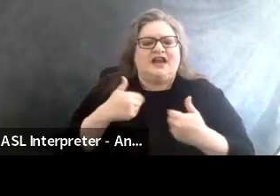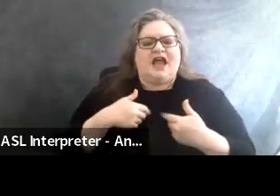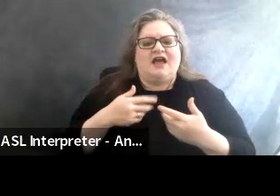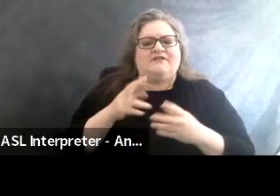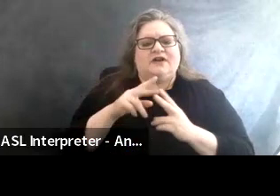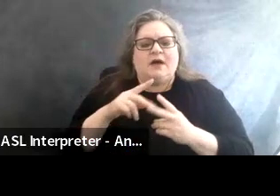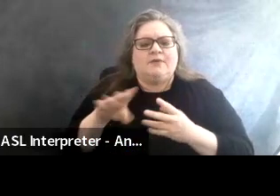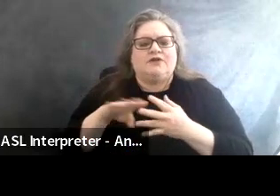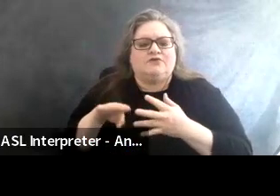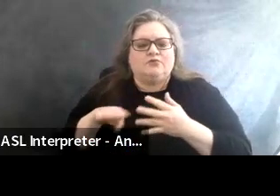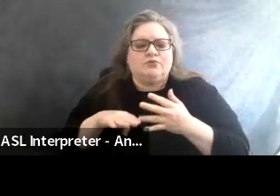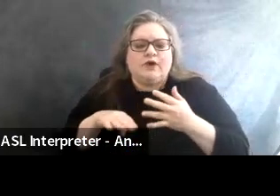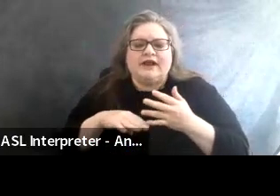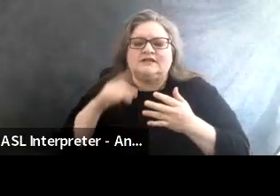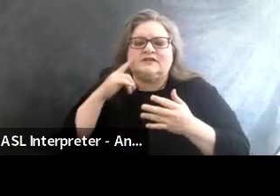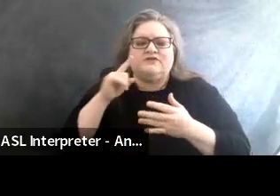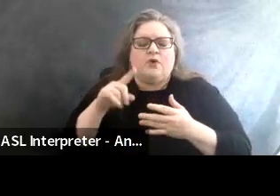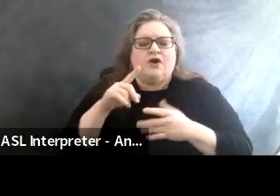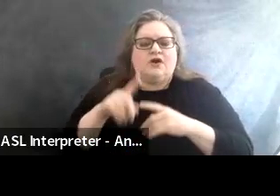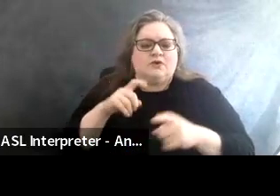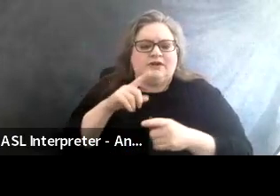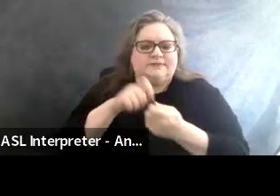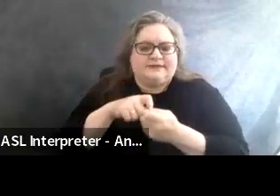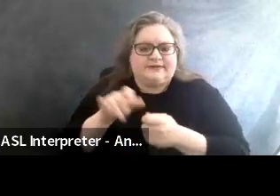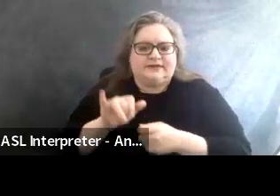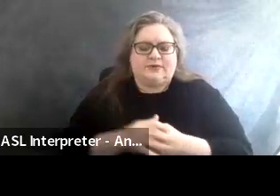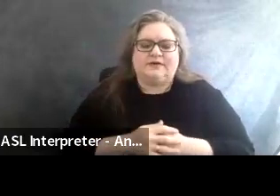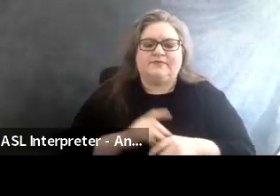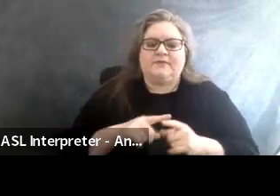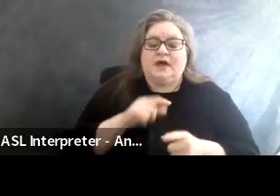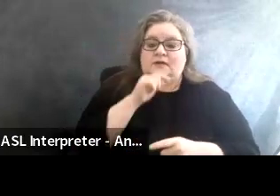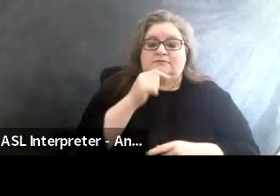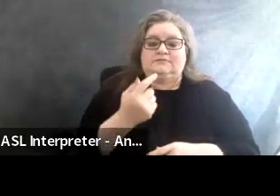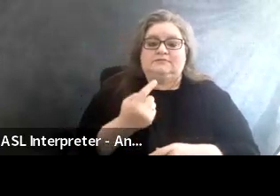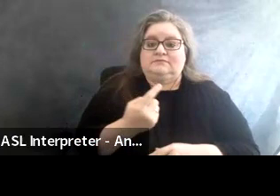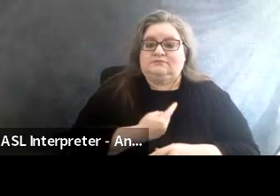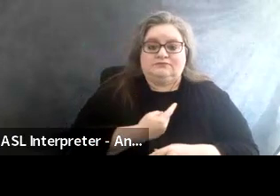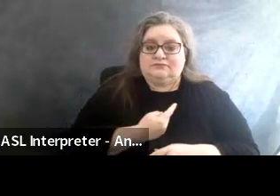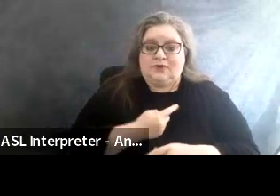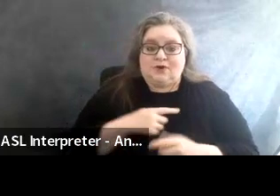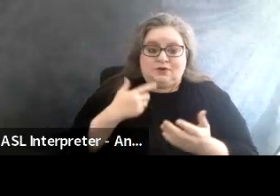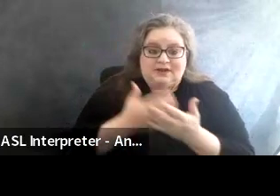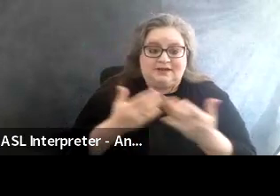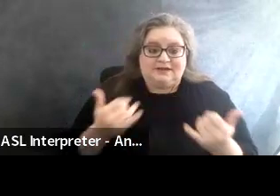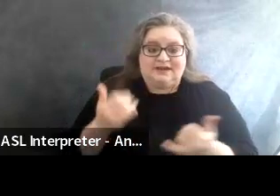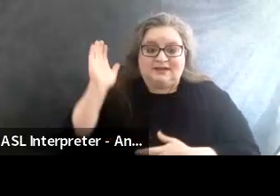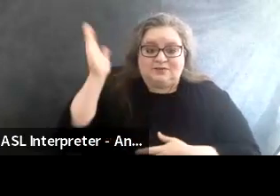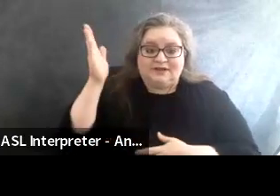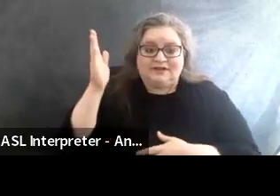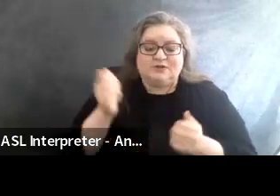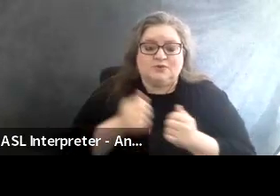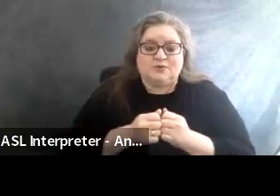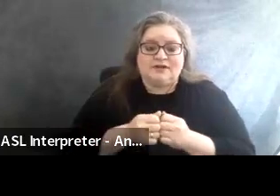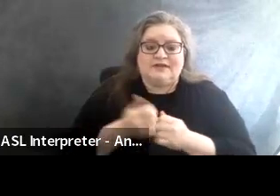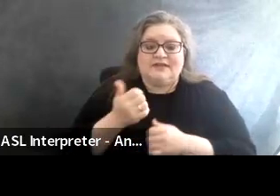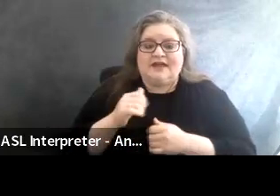in the presentation today for questions specifically as well. But I'm not the only one coming to today's presentation with